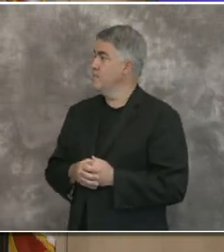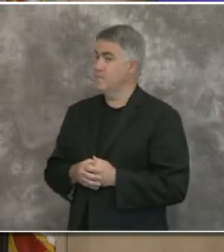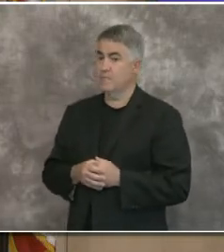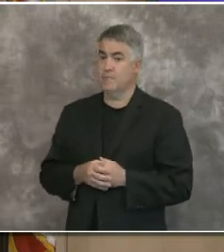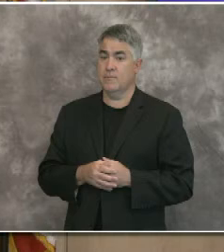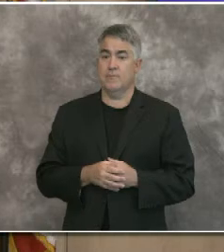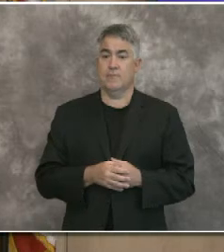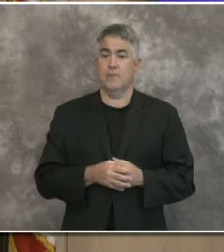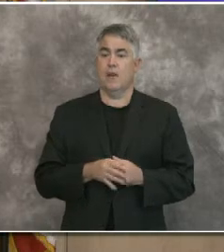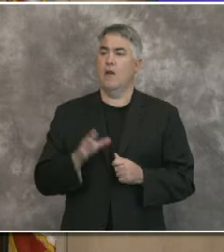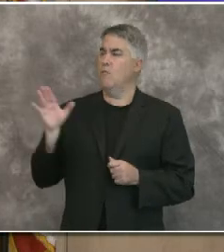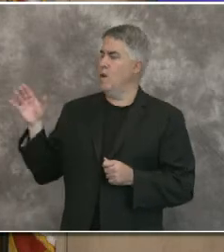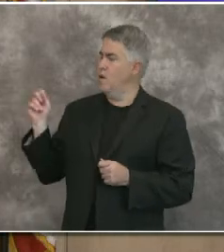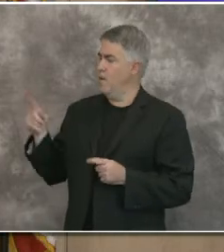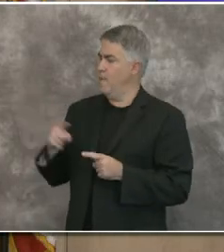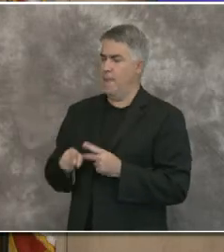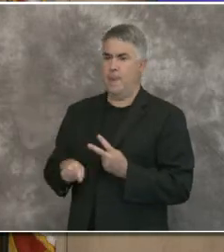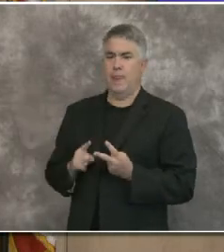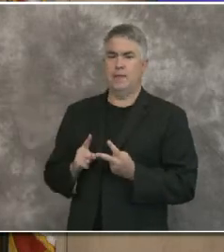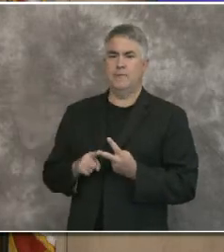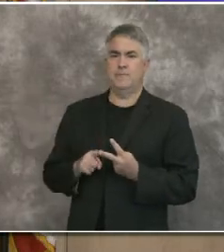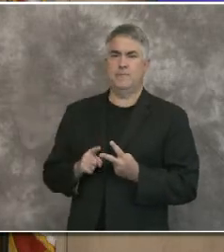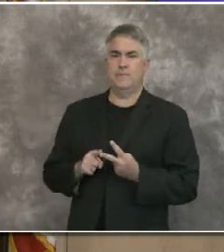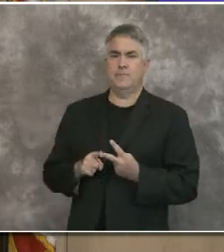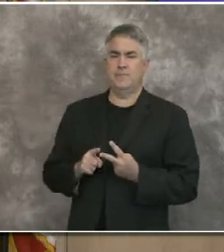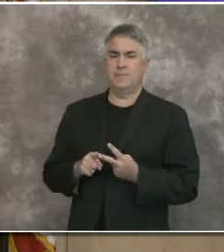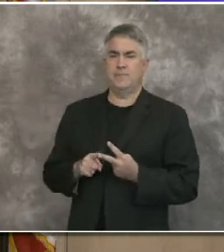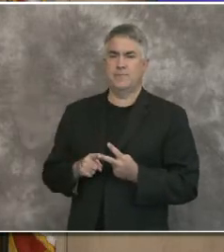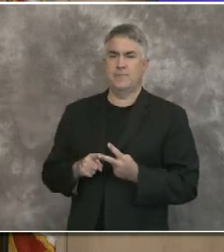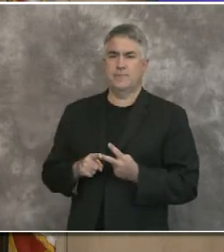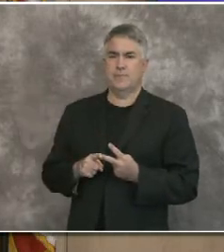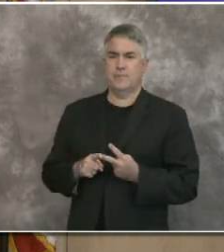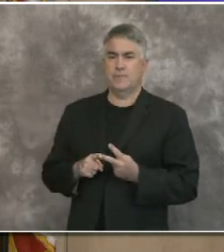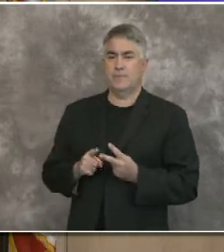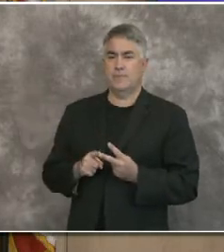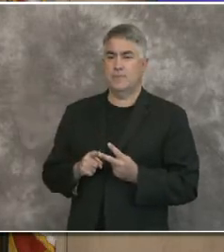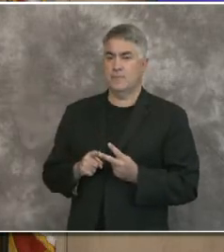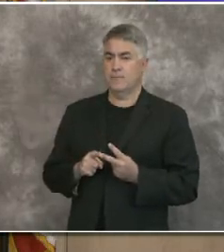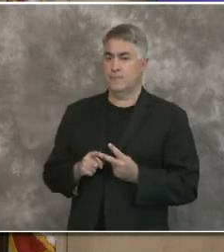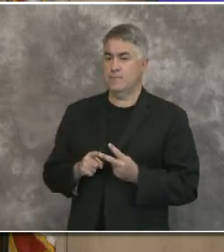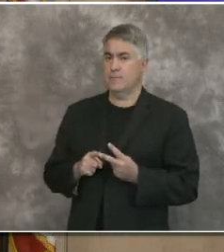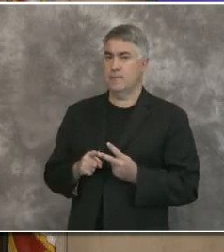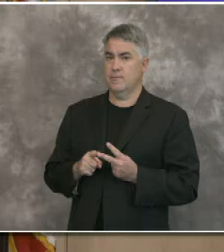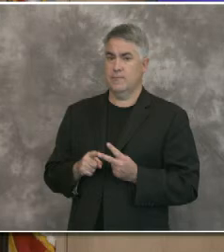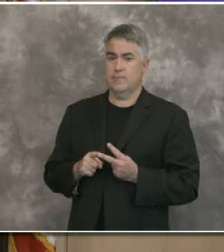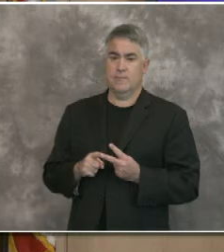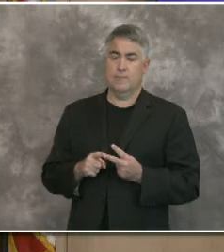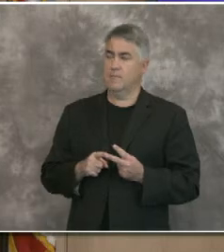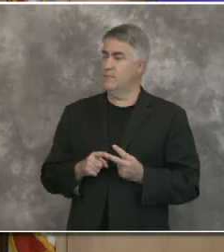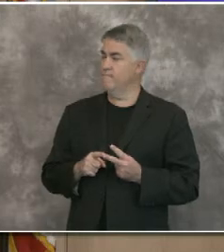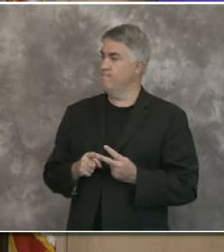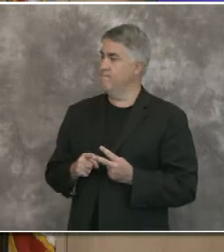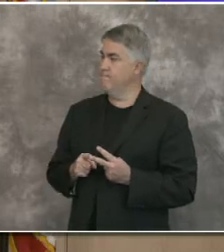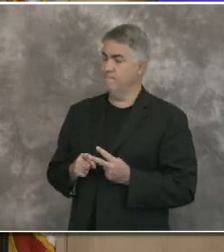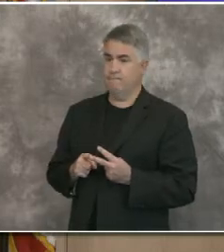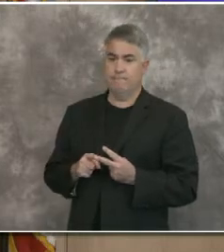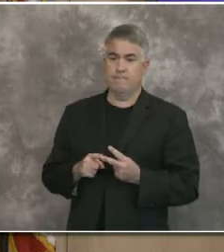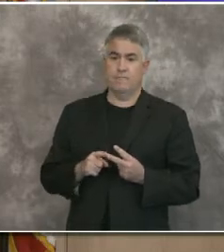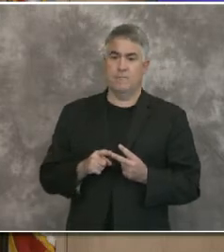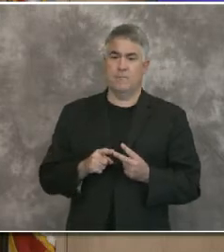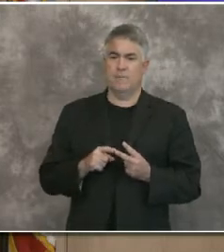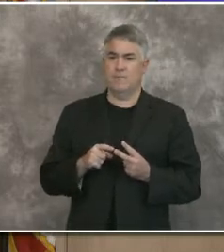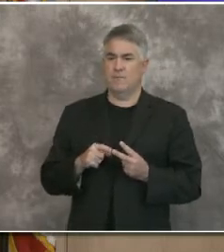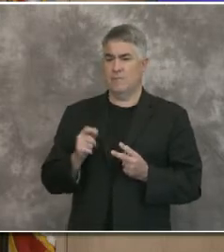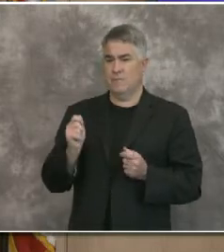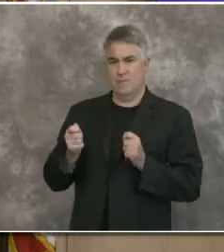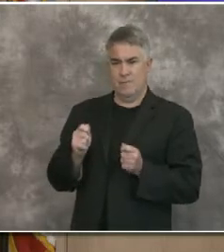Great. Another question that we've sort of brought up in interviews, and I'm sure other institutions have brought up as well, is whether there's going to